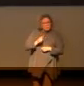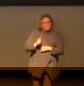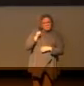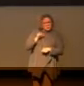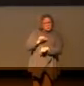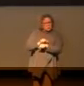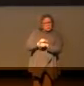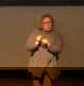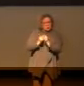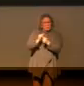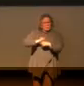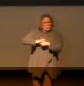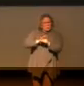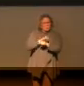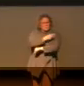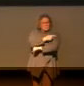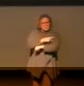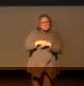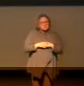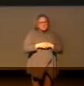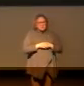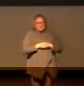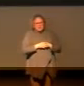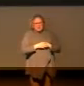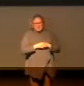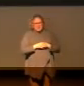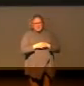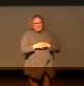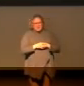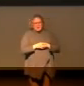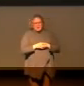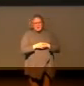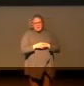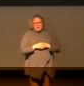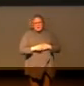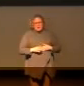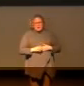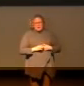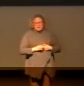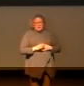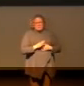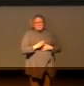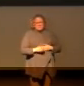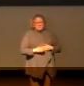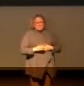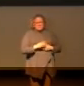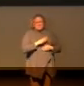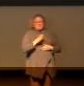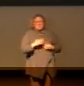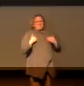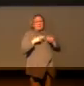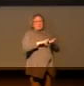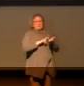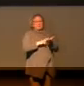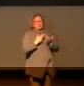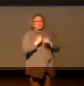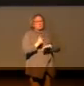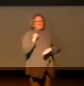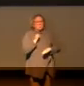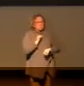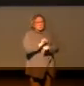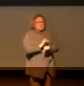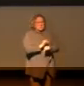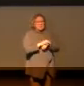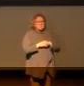would say COVID. I haven't really had a nurse refuse an assignment. I think people are scared, but I think the more people know about